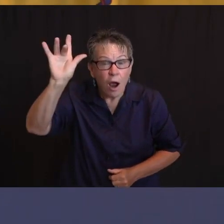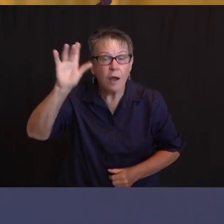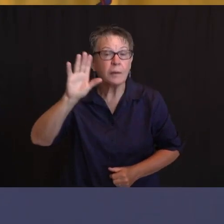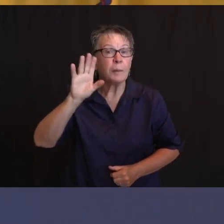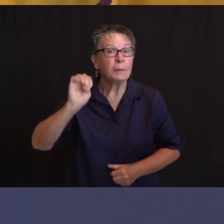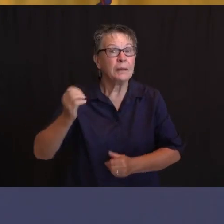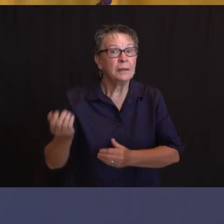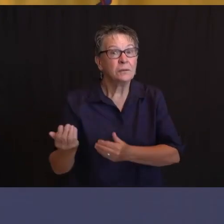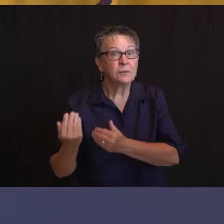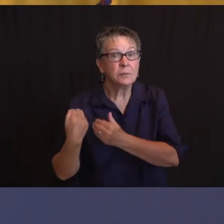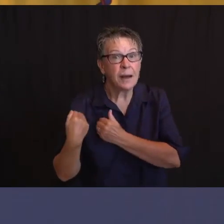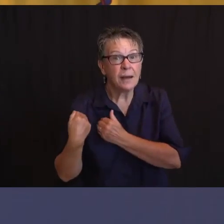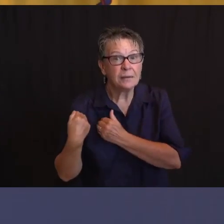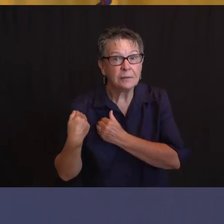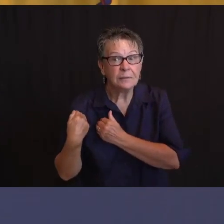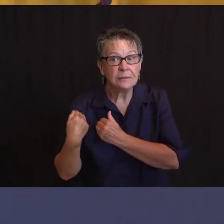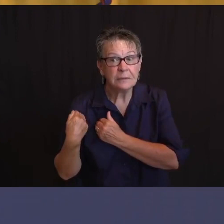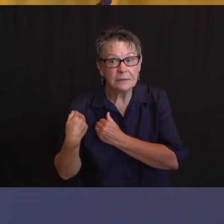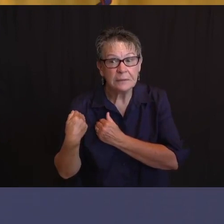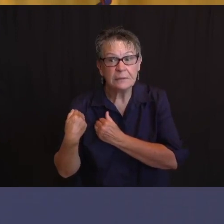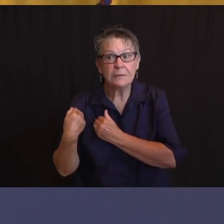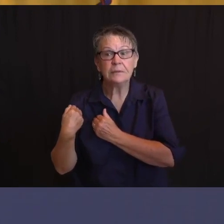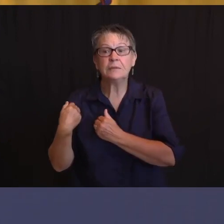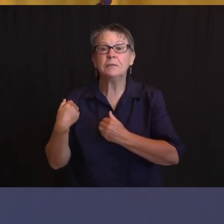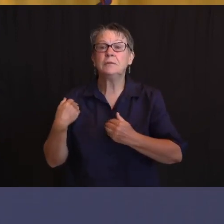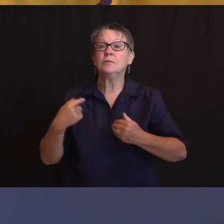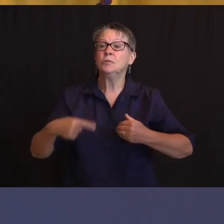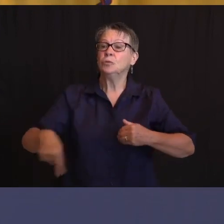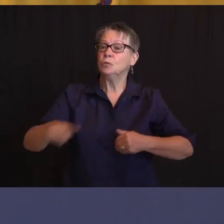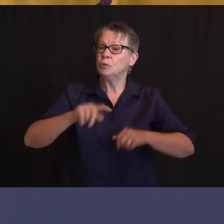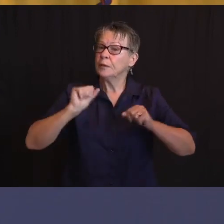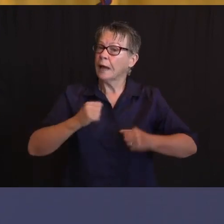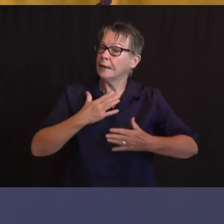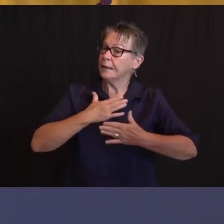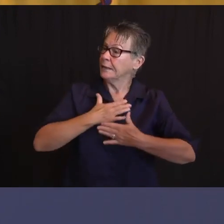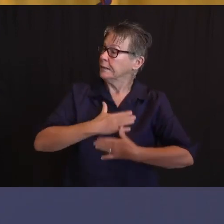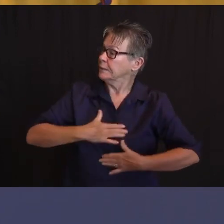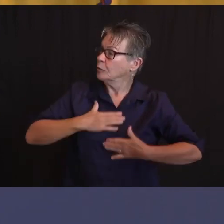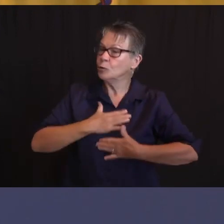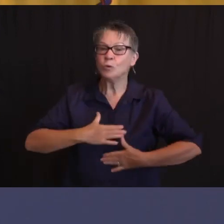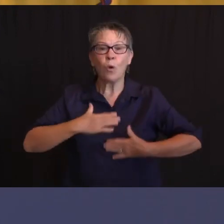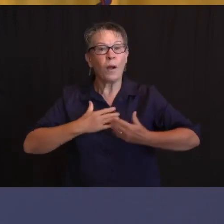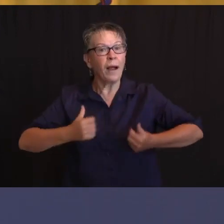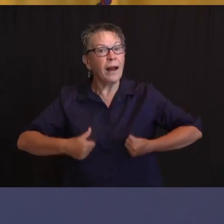problem. Please do it outside. I think the weather is going to be conducive this weekend.